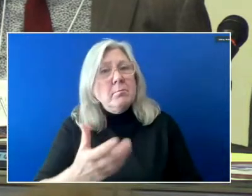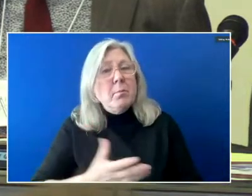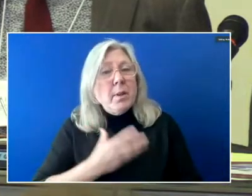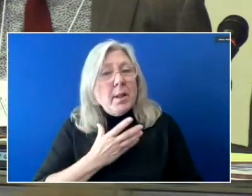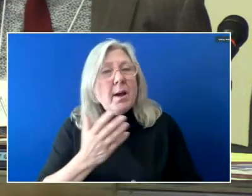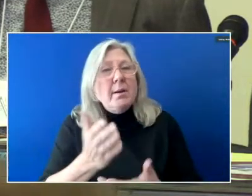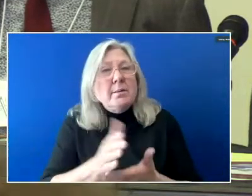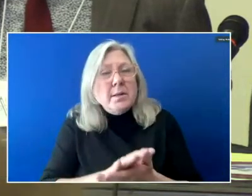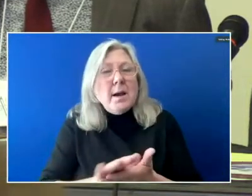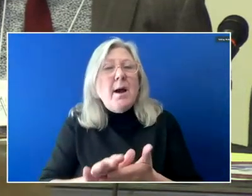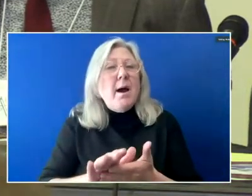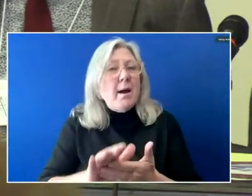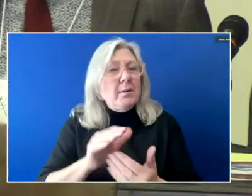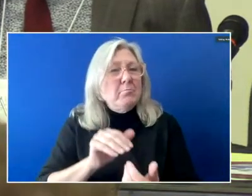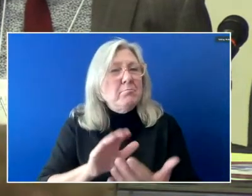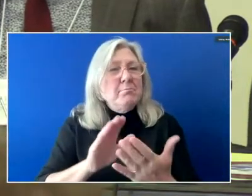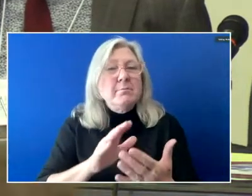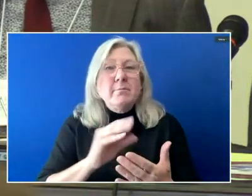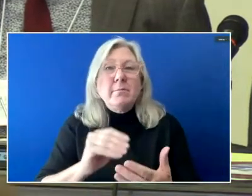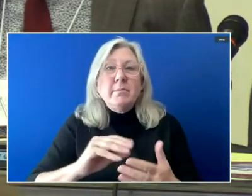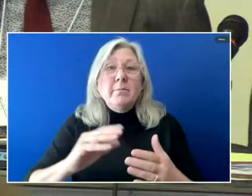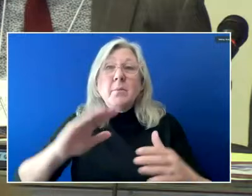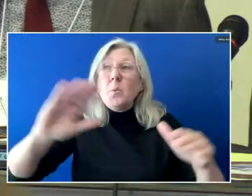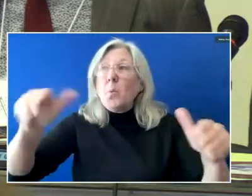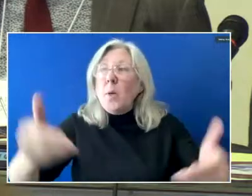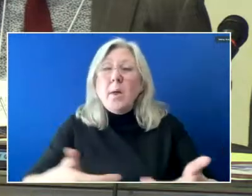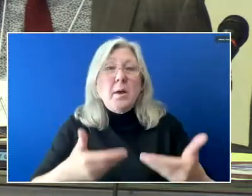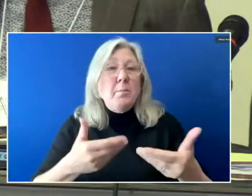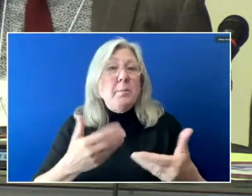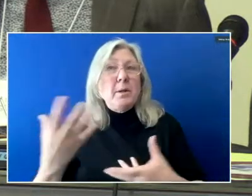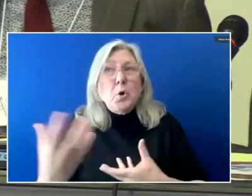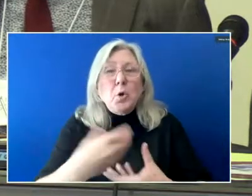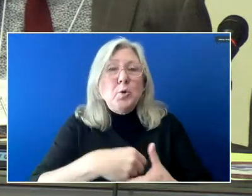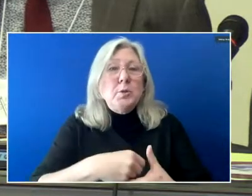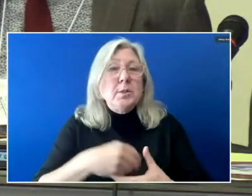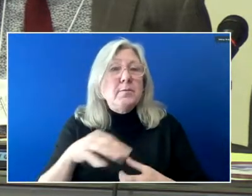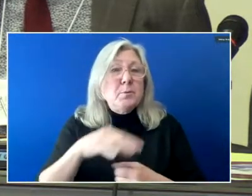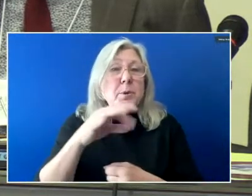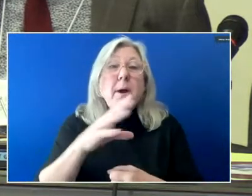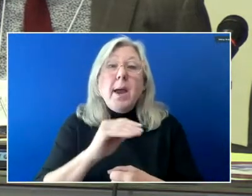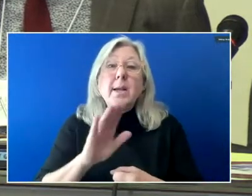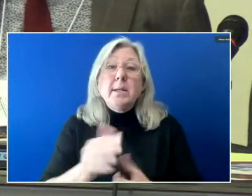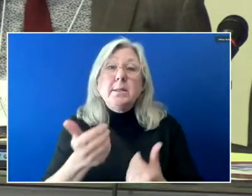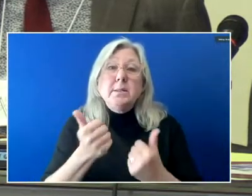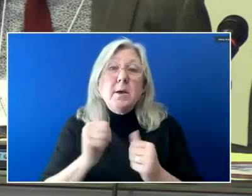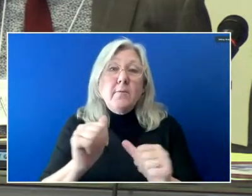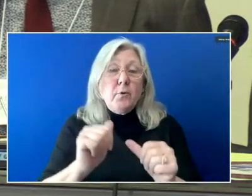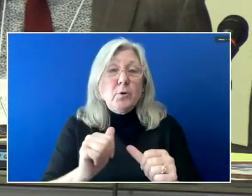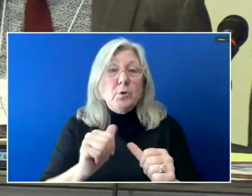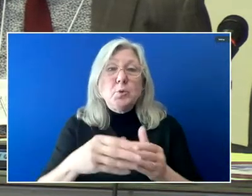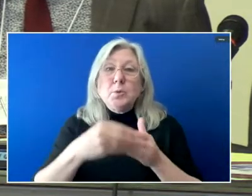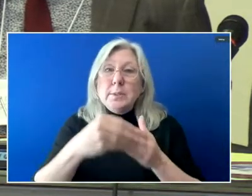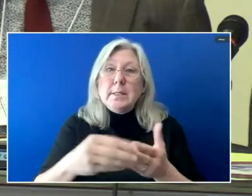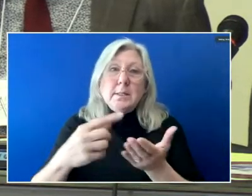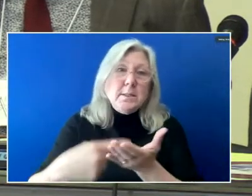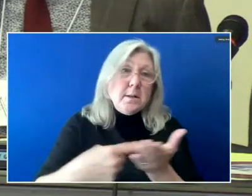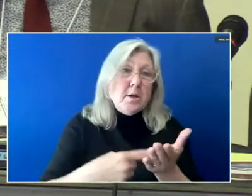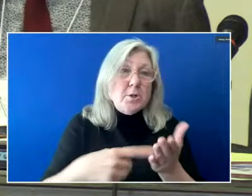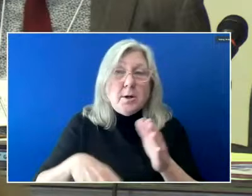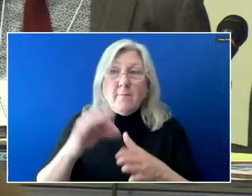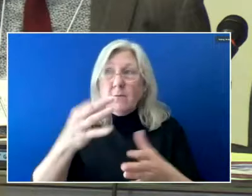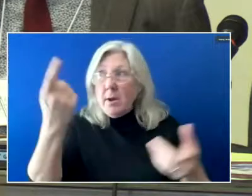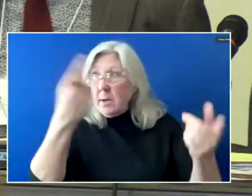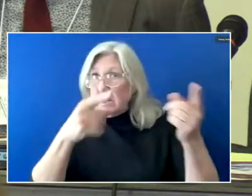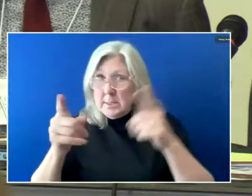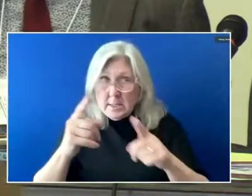welcoming and inclusive spirit and his efforts to lead discussions and find consensus but behind the